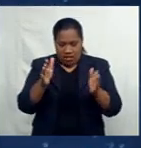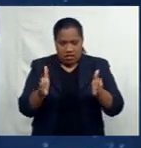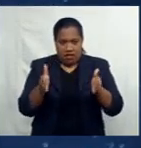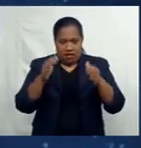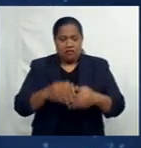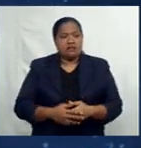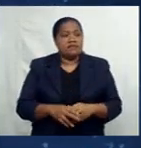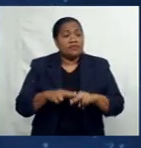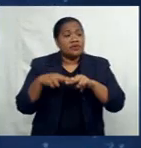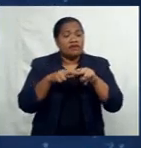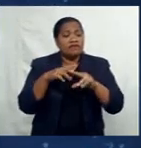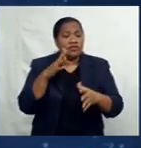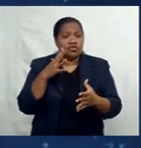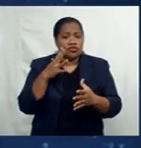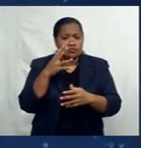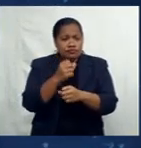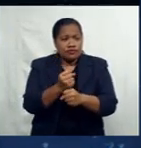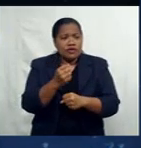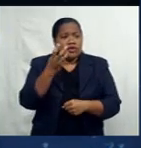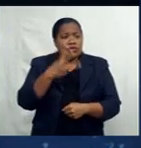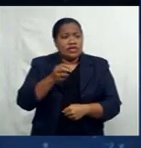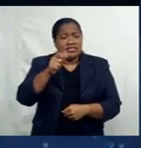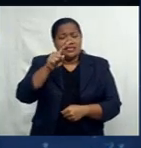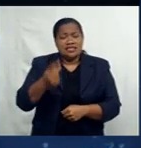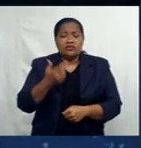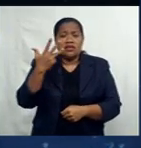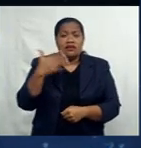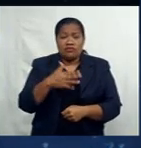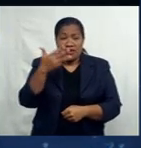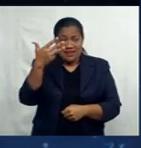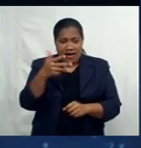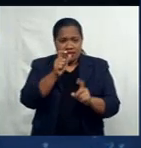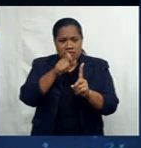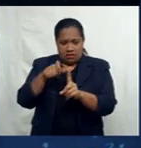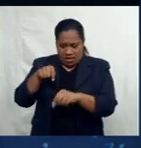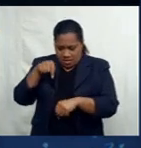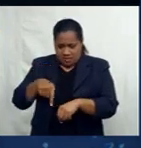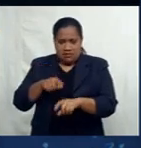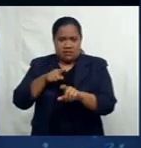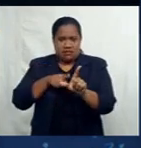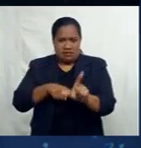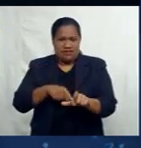recorded 36,909 cases since April this year. There are now